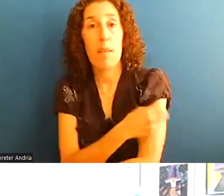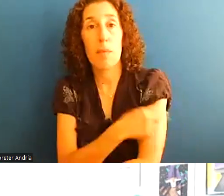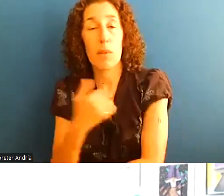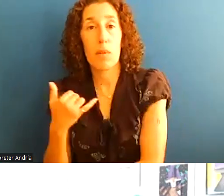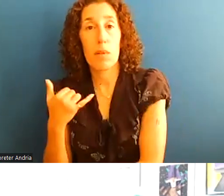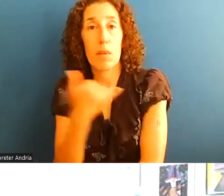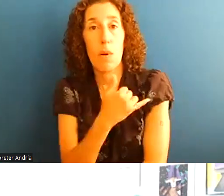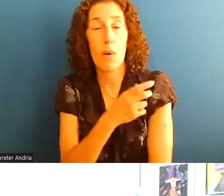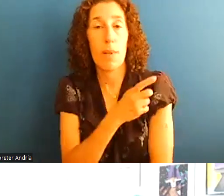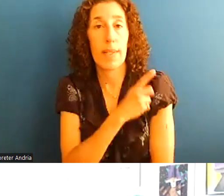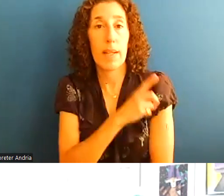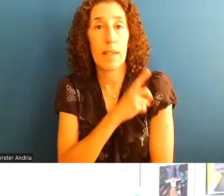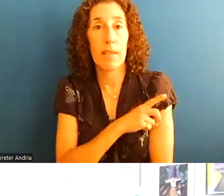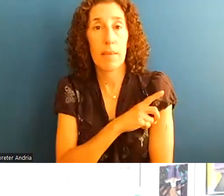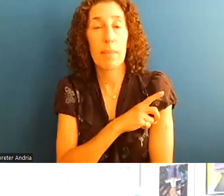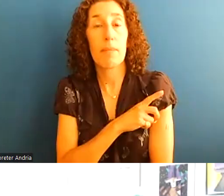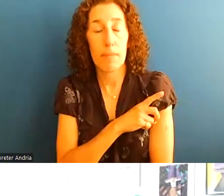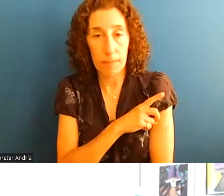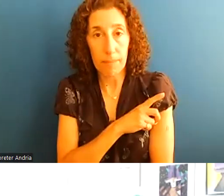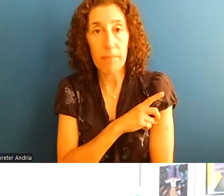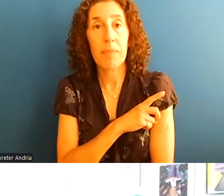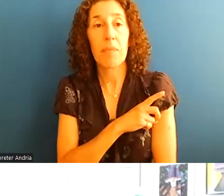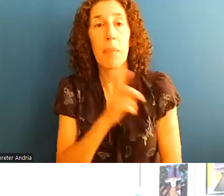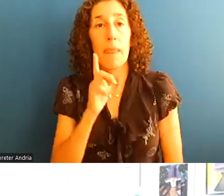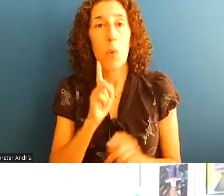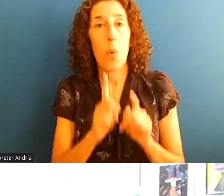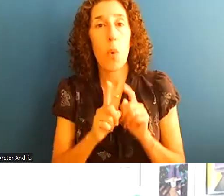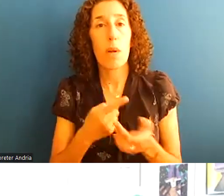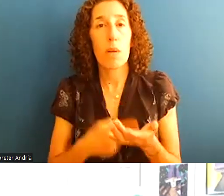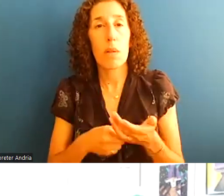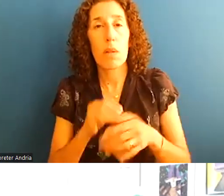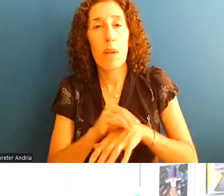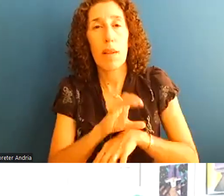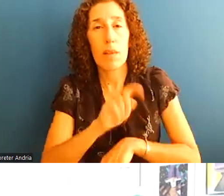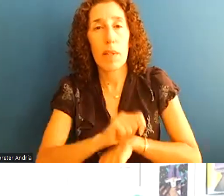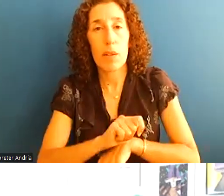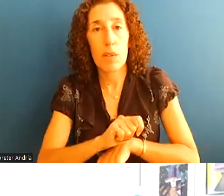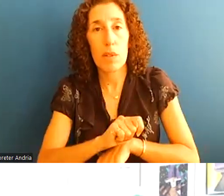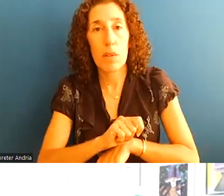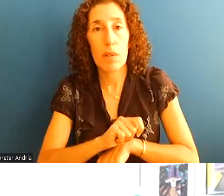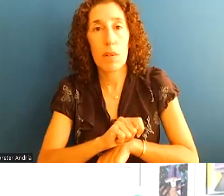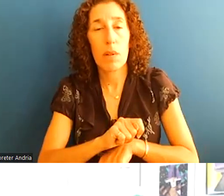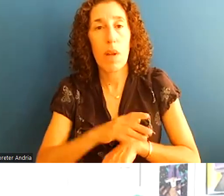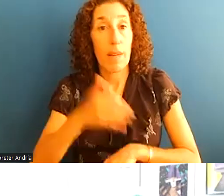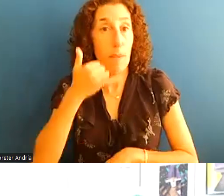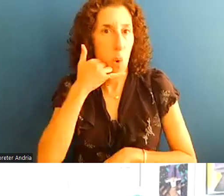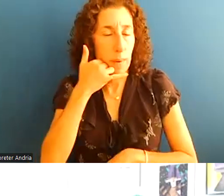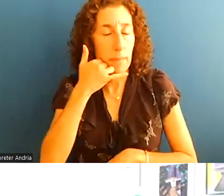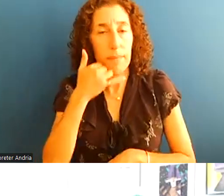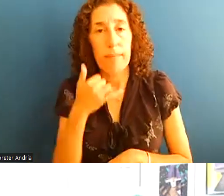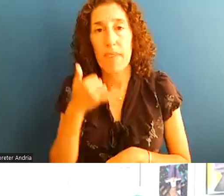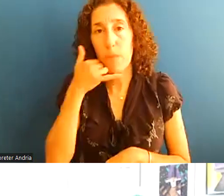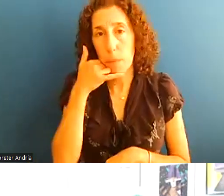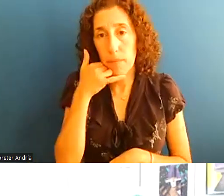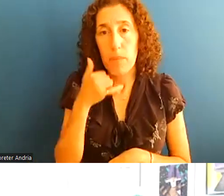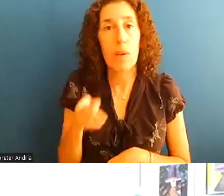anonymous consultation with the police. And so they'll put us on the phone with them, and then that